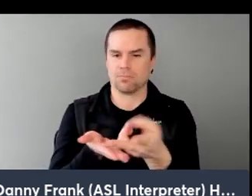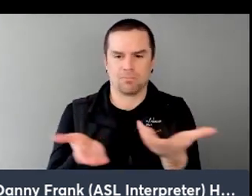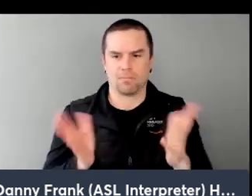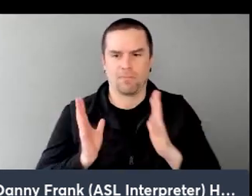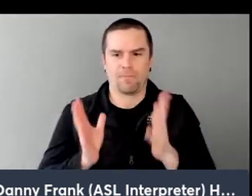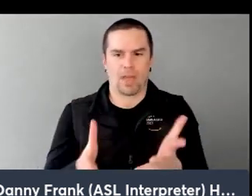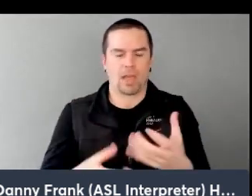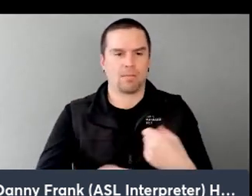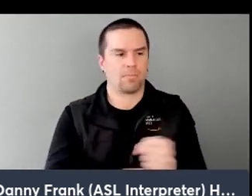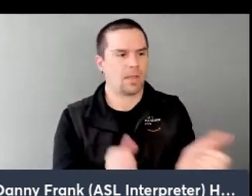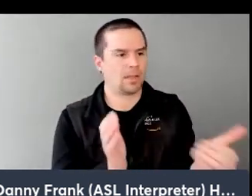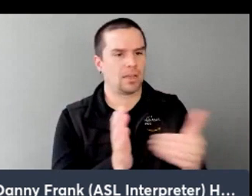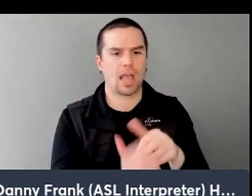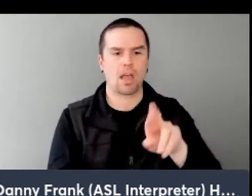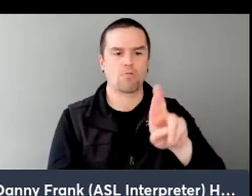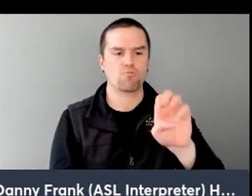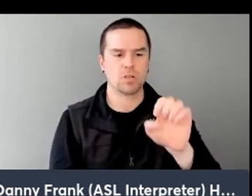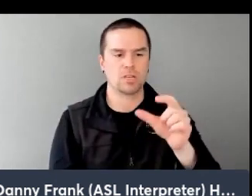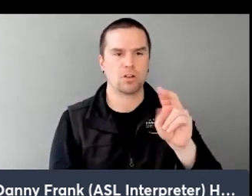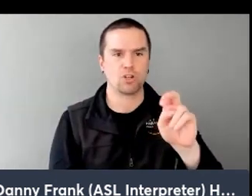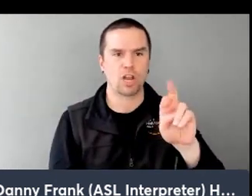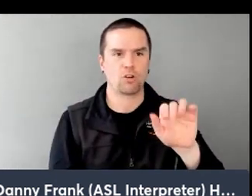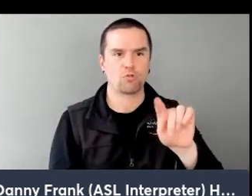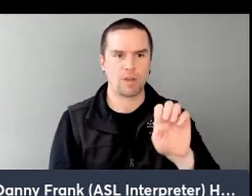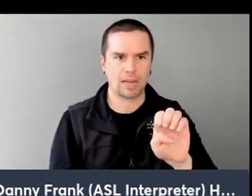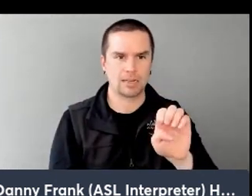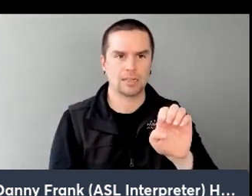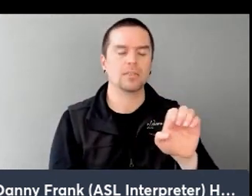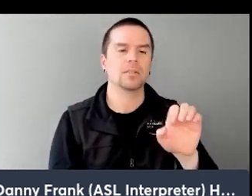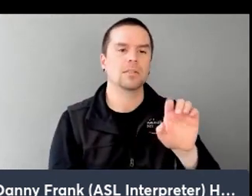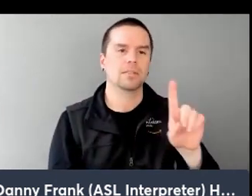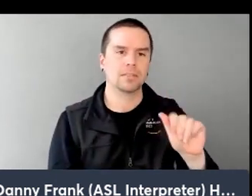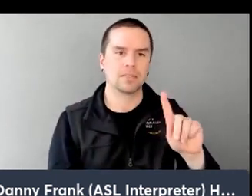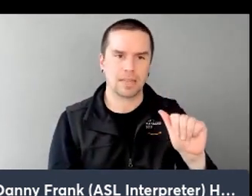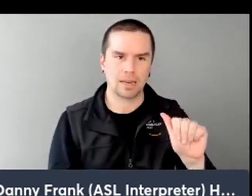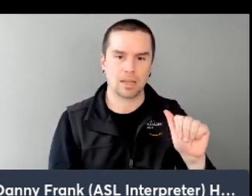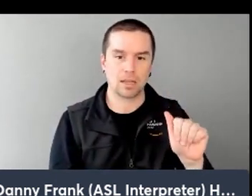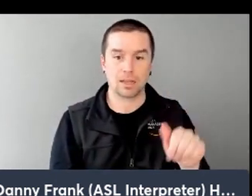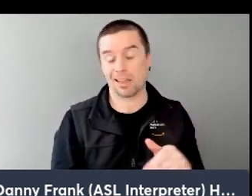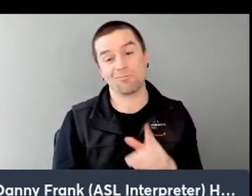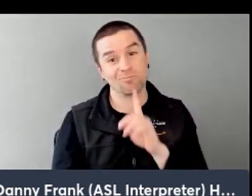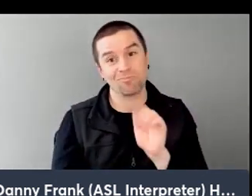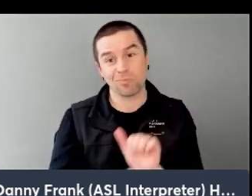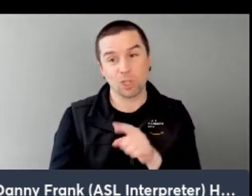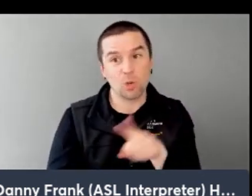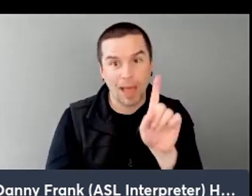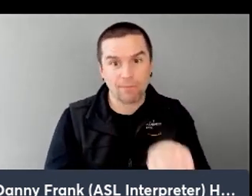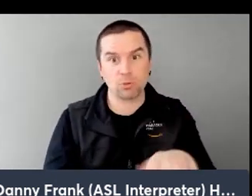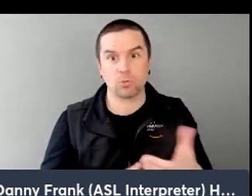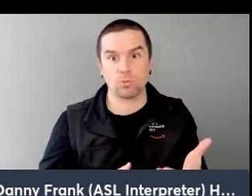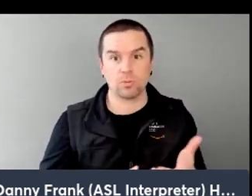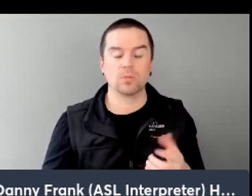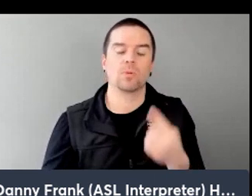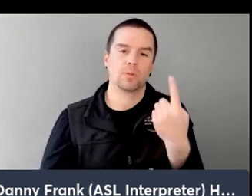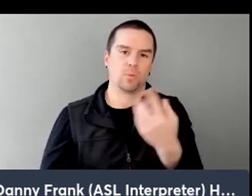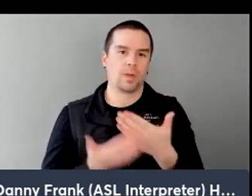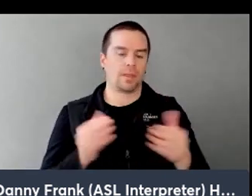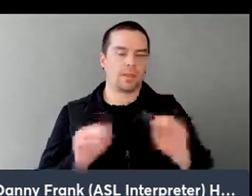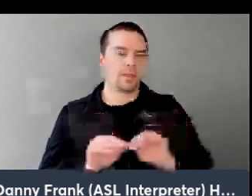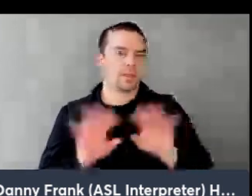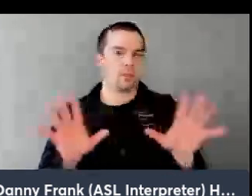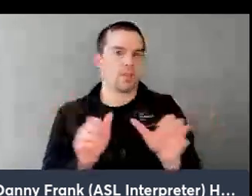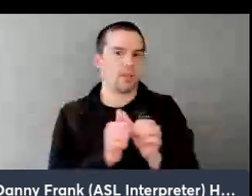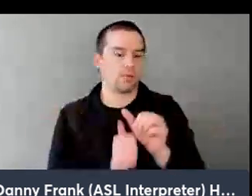set. And in fact, you must. This is like the one thing I'd like to make clear to ML engineers is